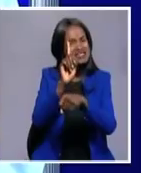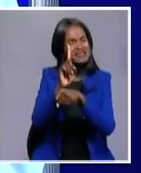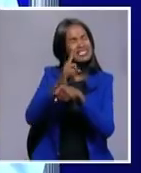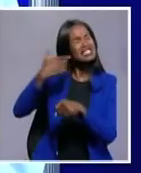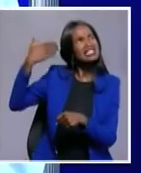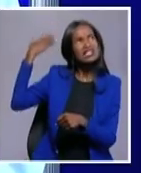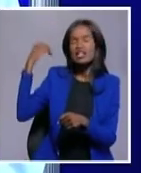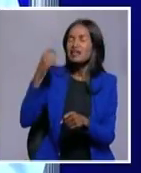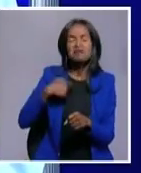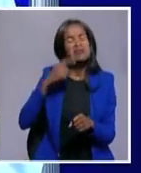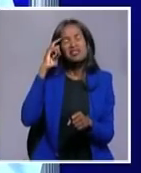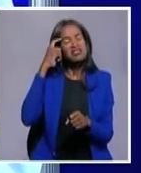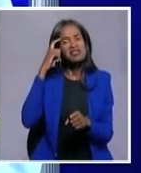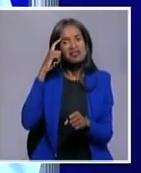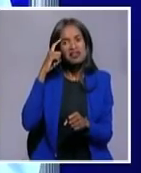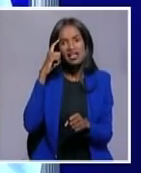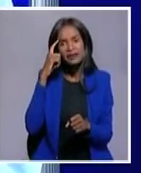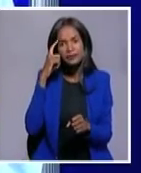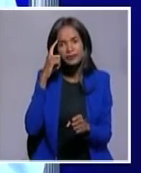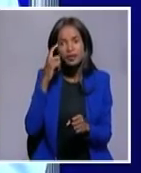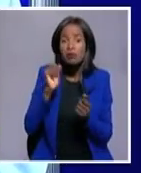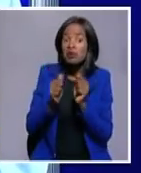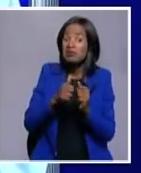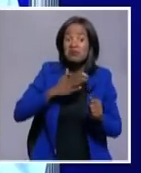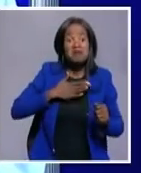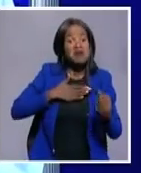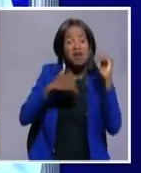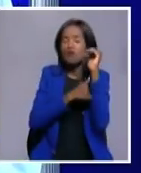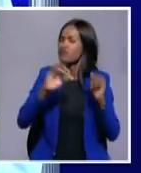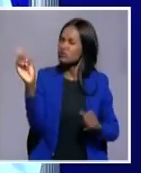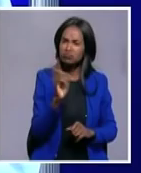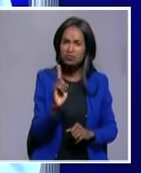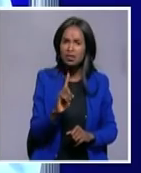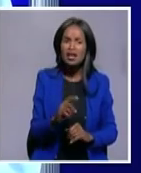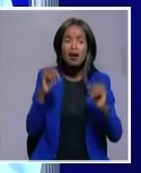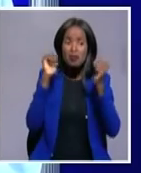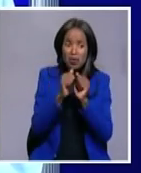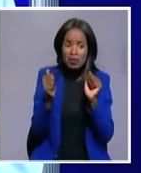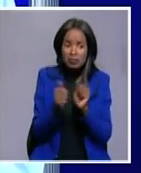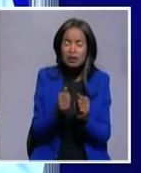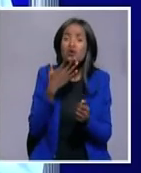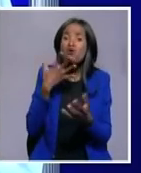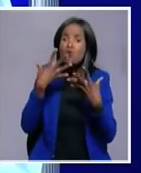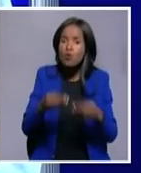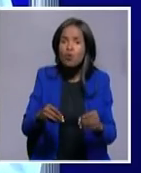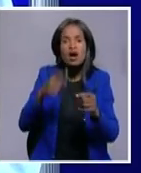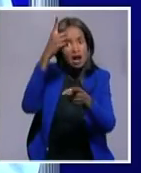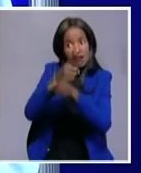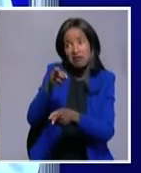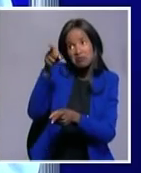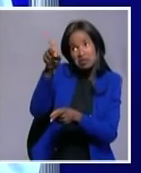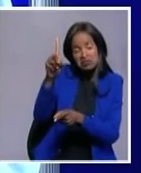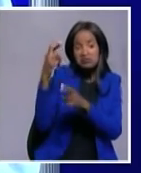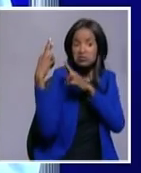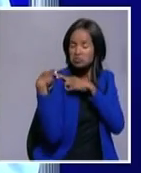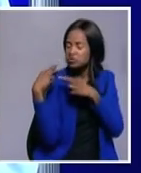do not think that this is just a Namwater issue. This is a situation that needs to be addressed at the national level. Mm-hmm. This